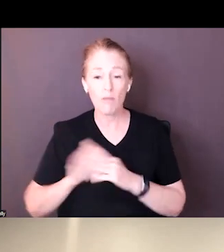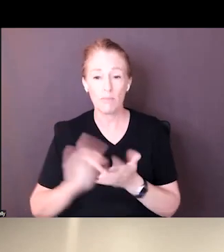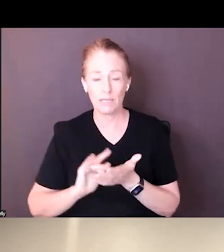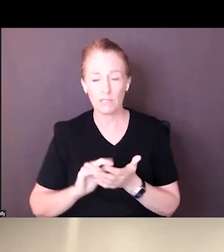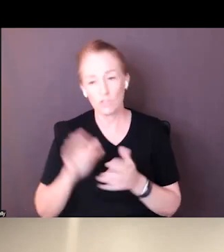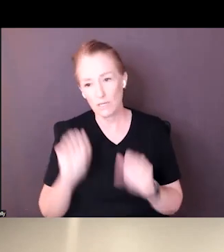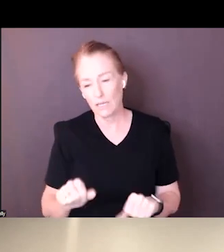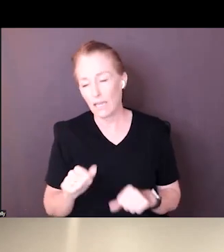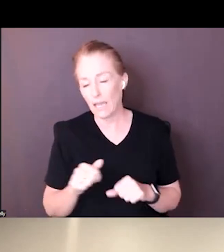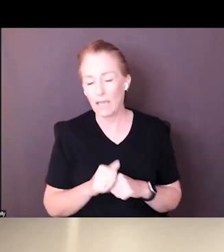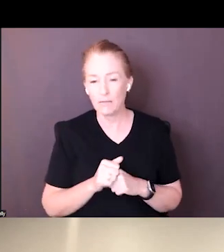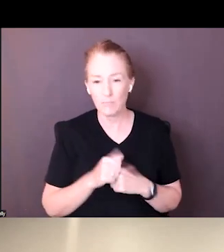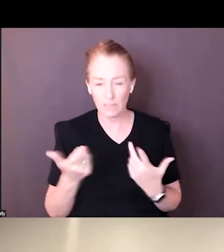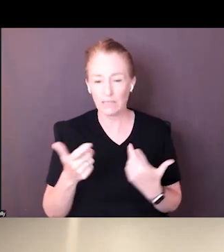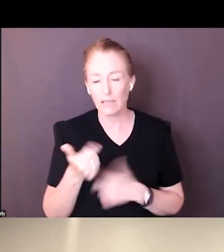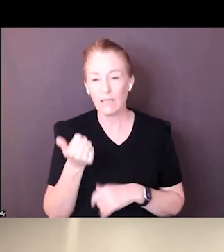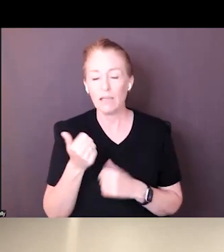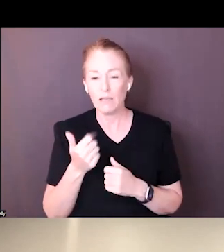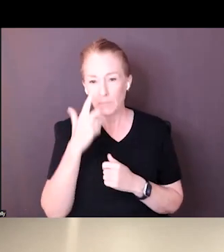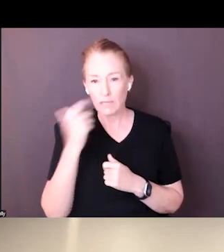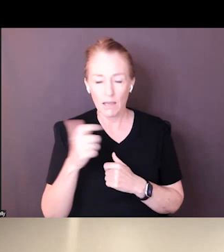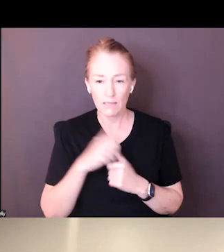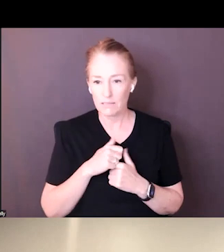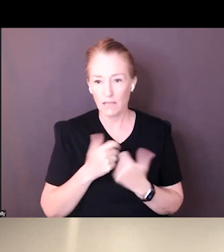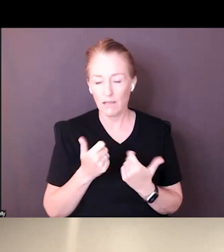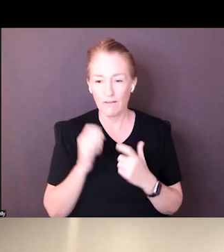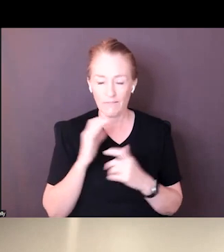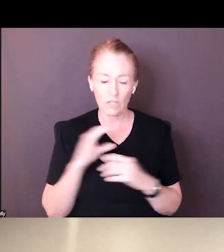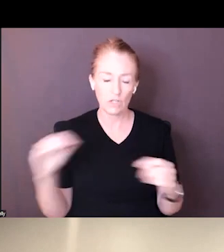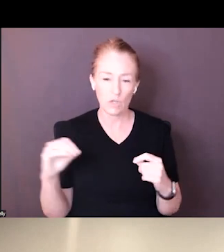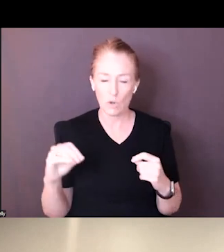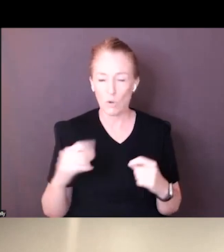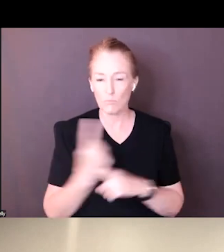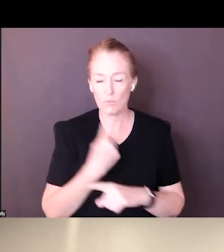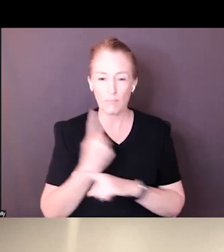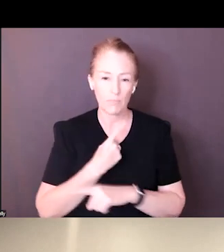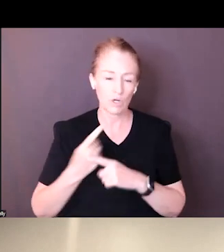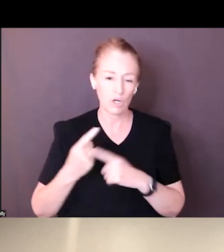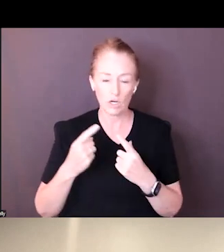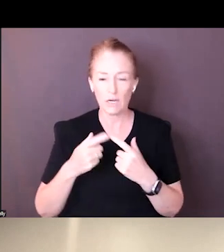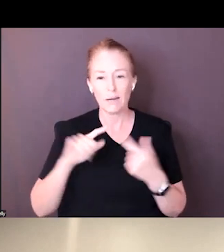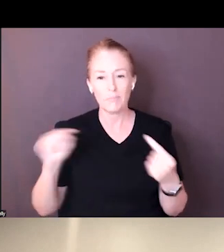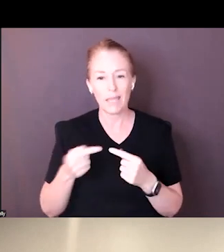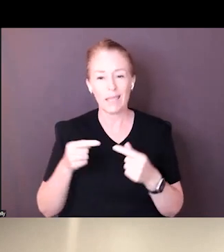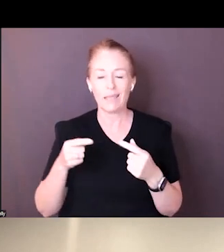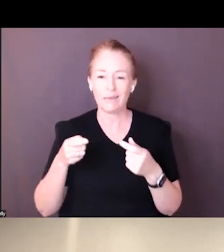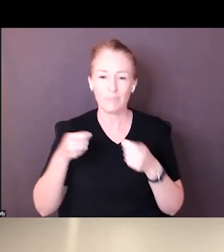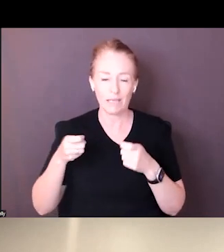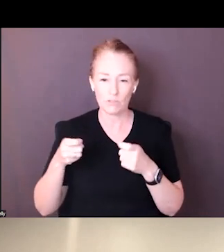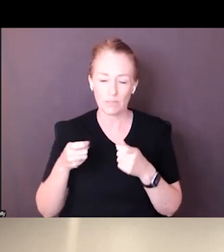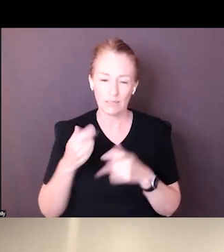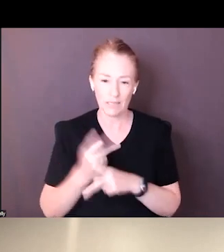I also noted, as you flashed the slides in the early part of the program, that a number of the slides dealt with